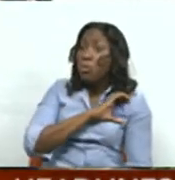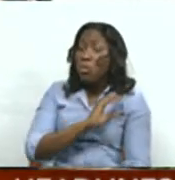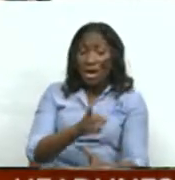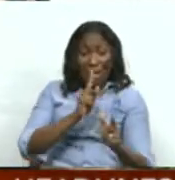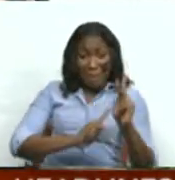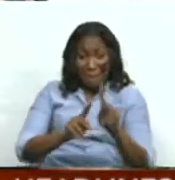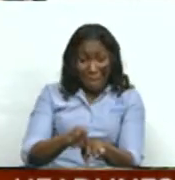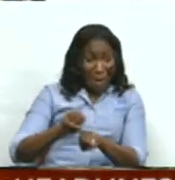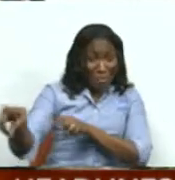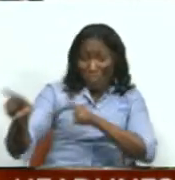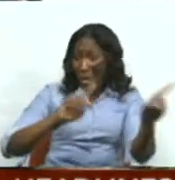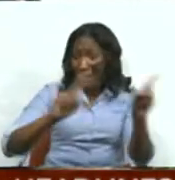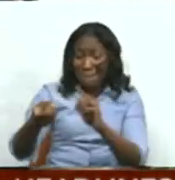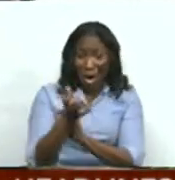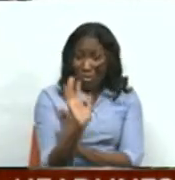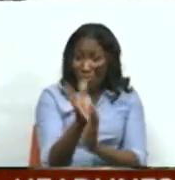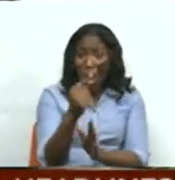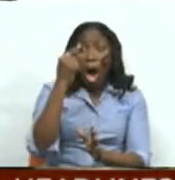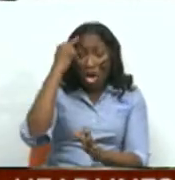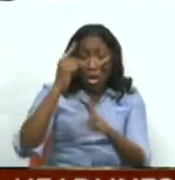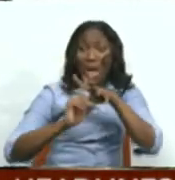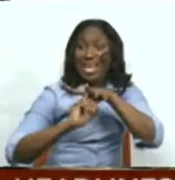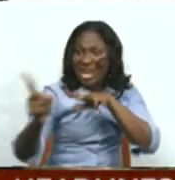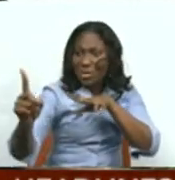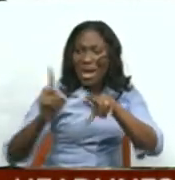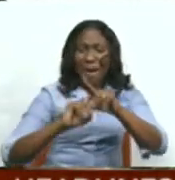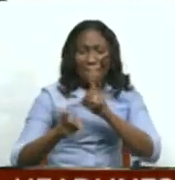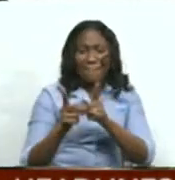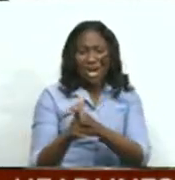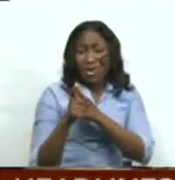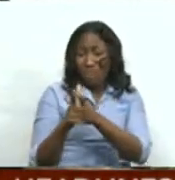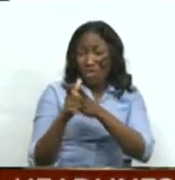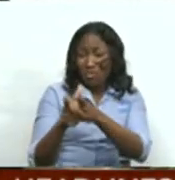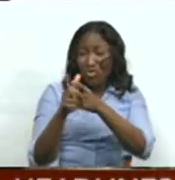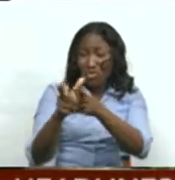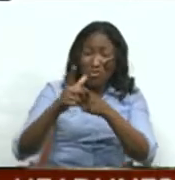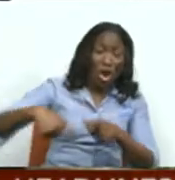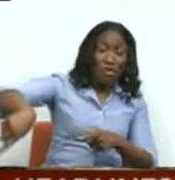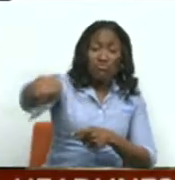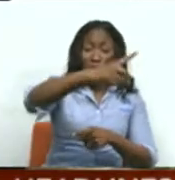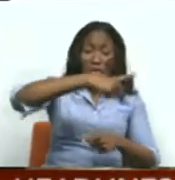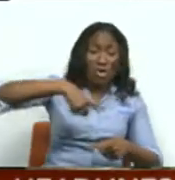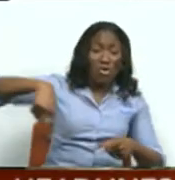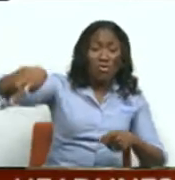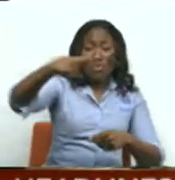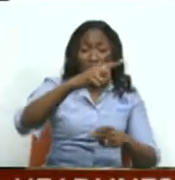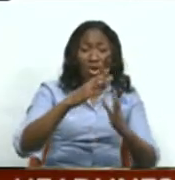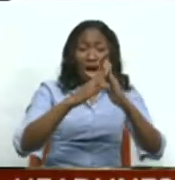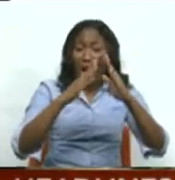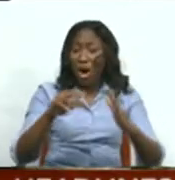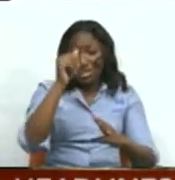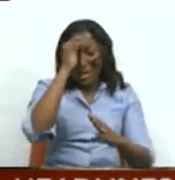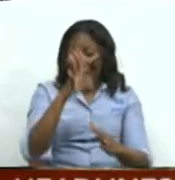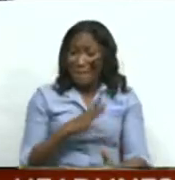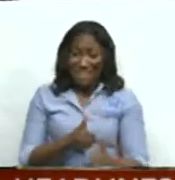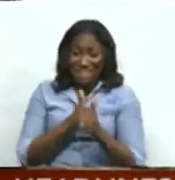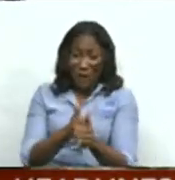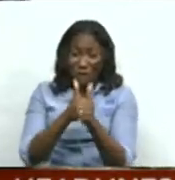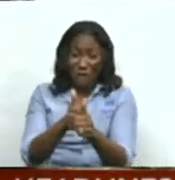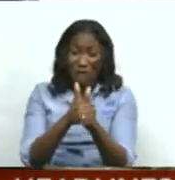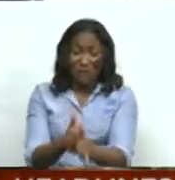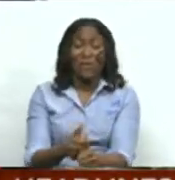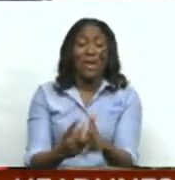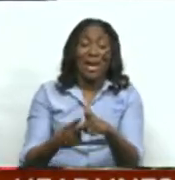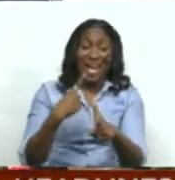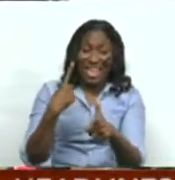that way. But he looked like he was getting away. He had to run at least 2-3 times around the house, inside of the house. Man was just running the man down until he